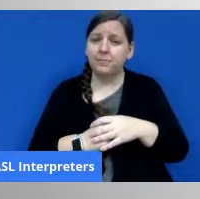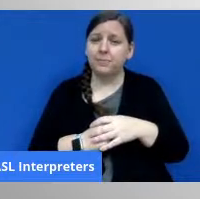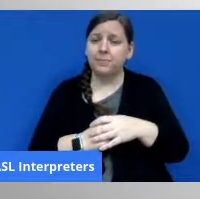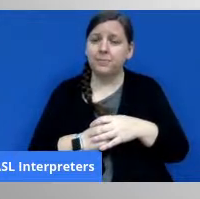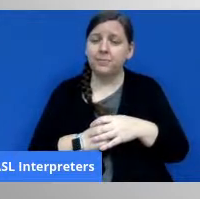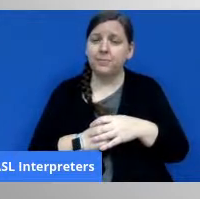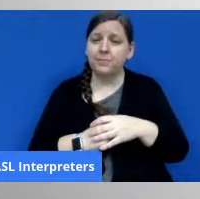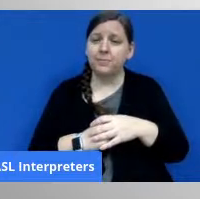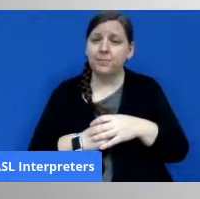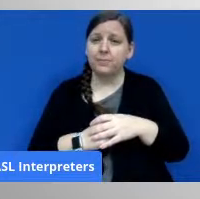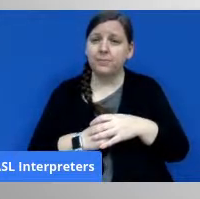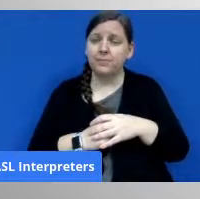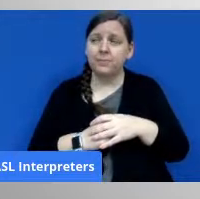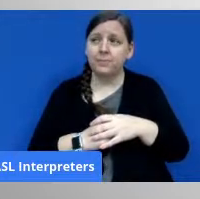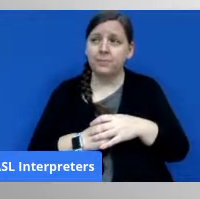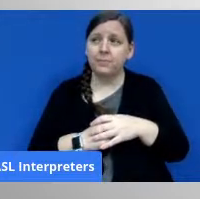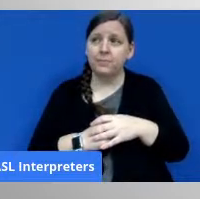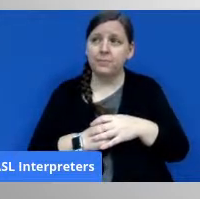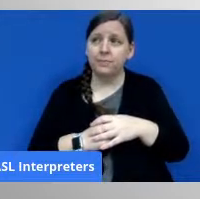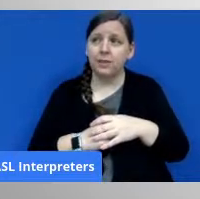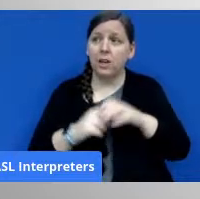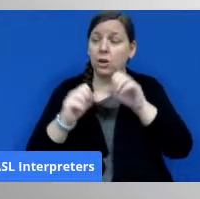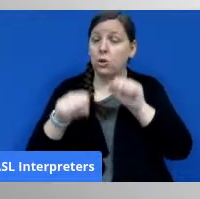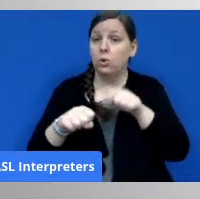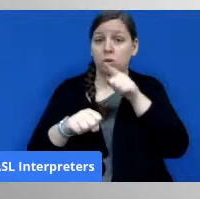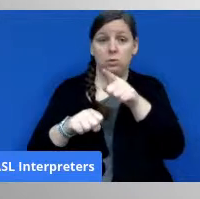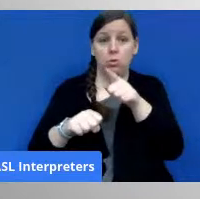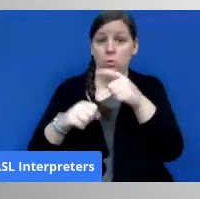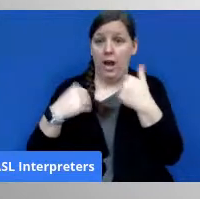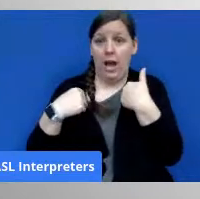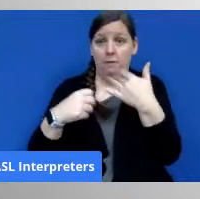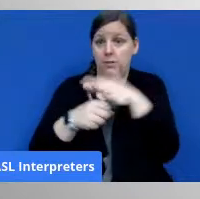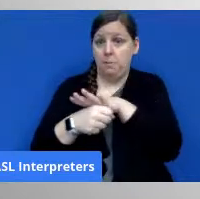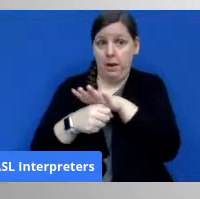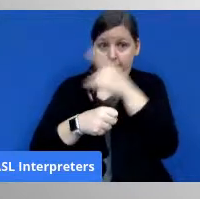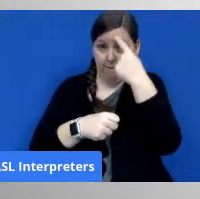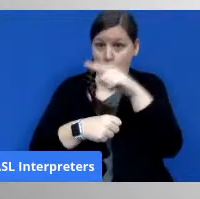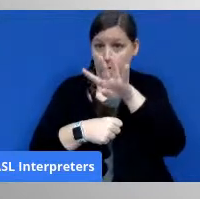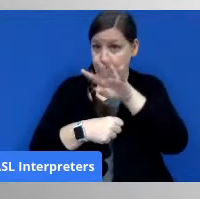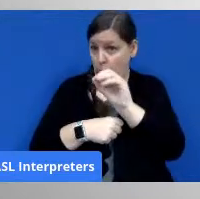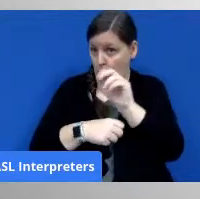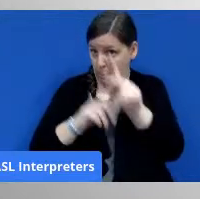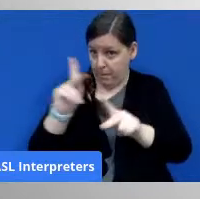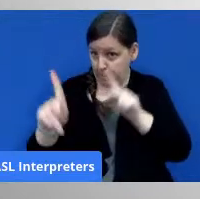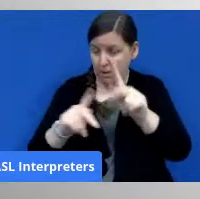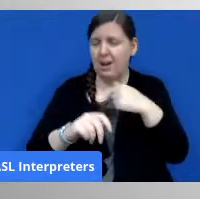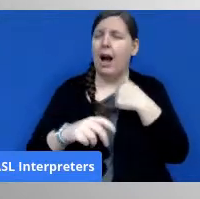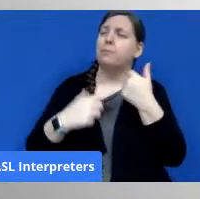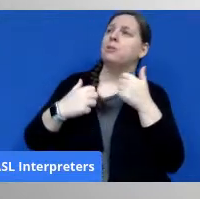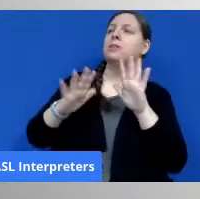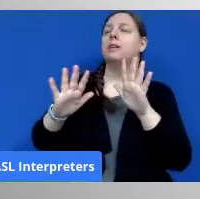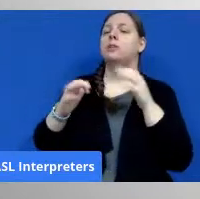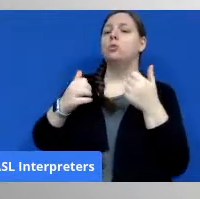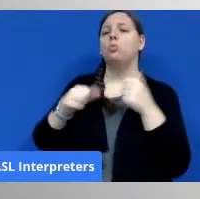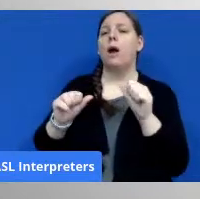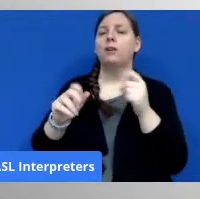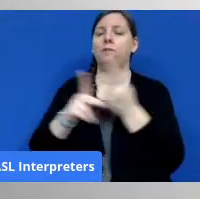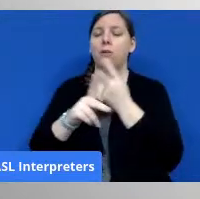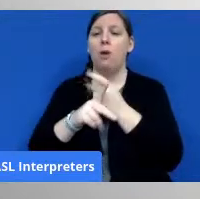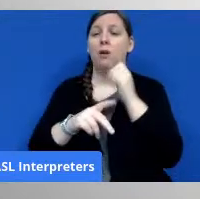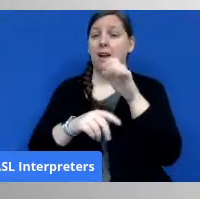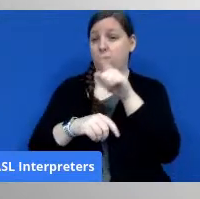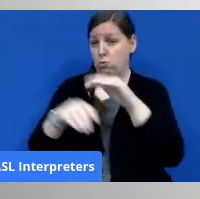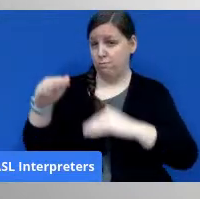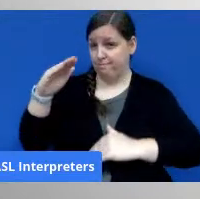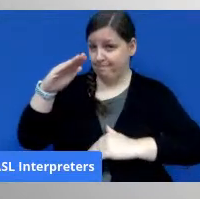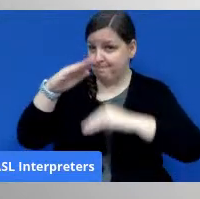that maybe, I mean, could you hold 40? I mean, I'm just trying to figure out if you're maxed out